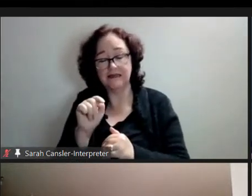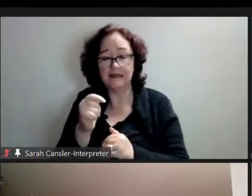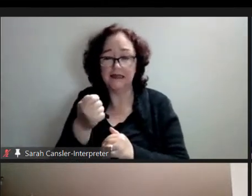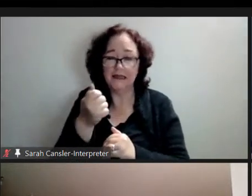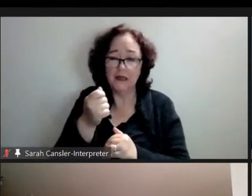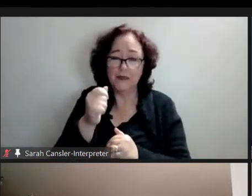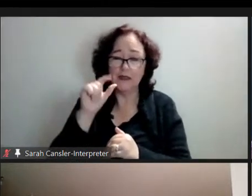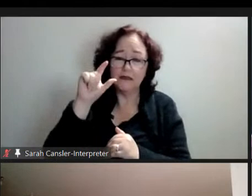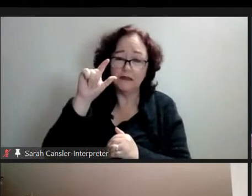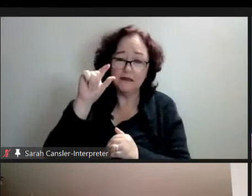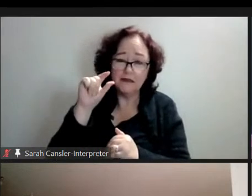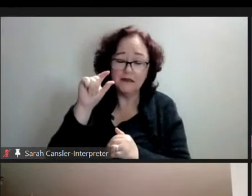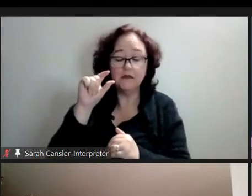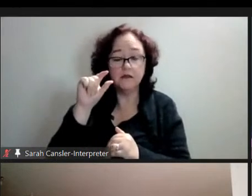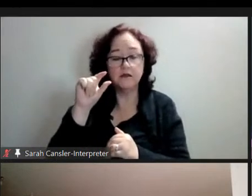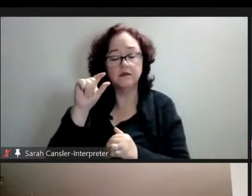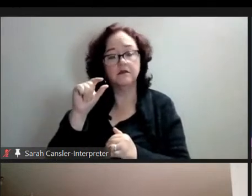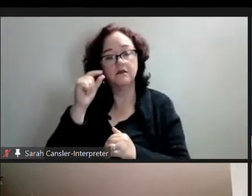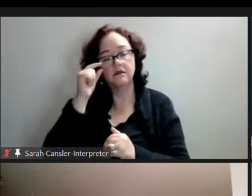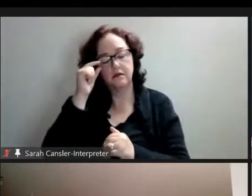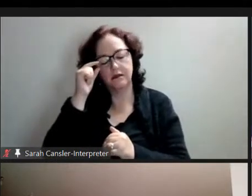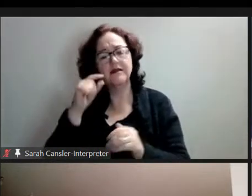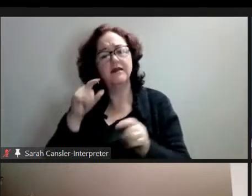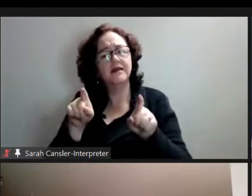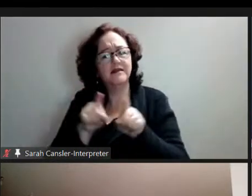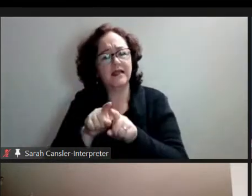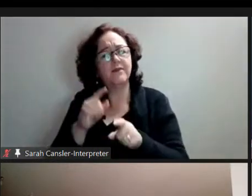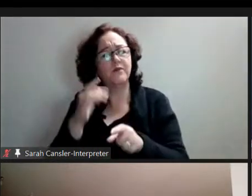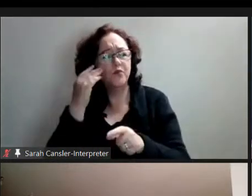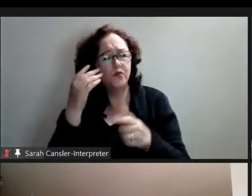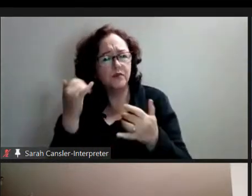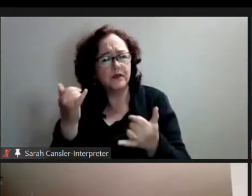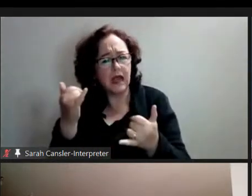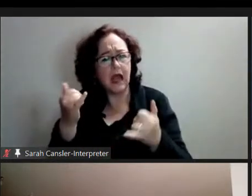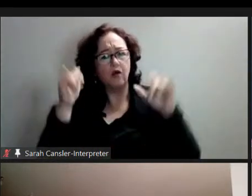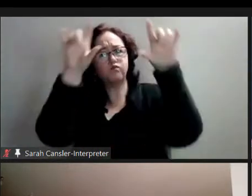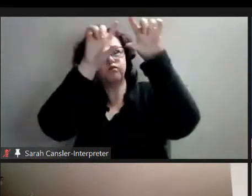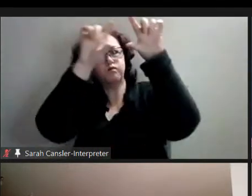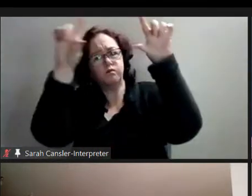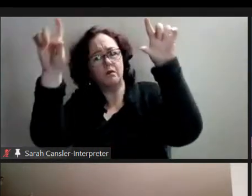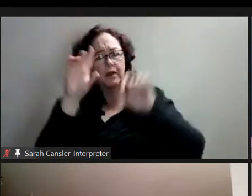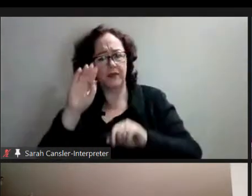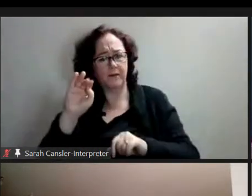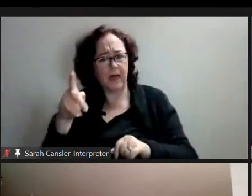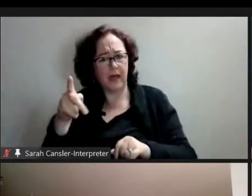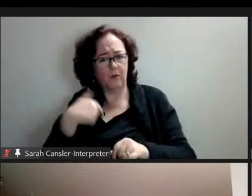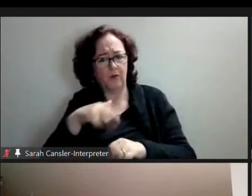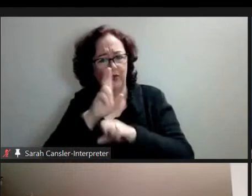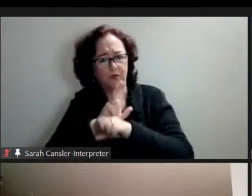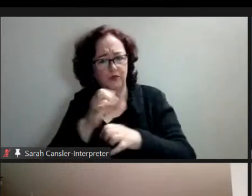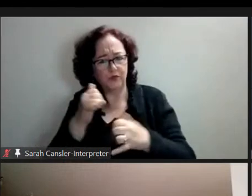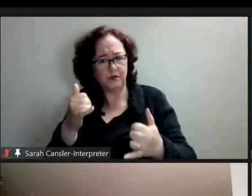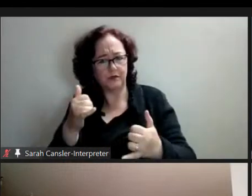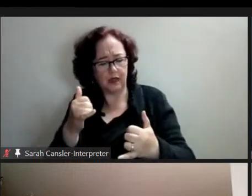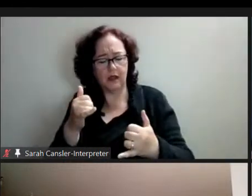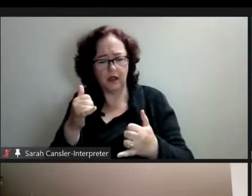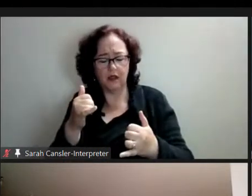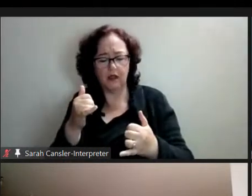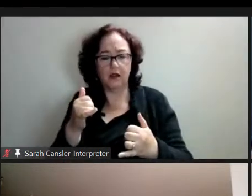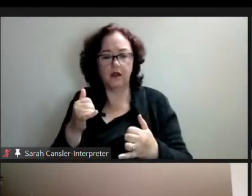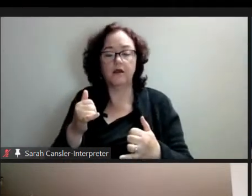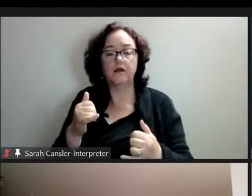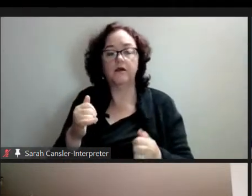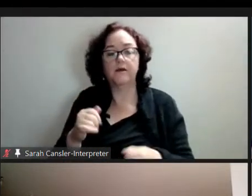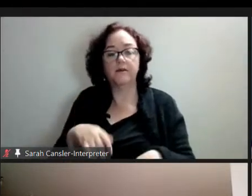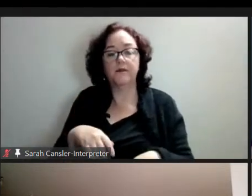to the car card maps that we're all already used to. But yeah, you still have that really big type at the end of the cars when it says,